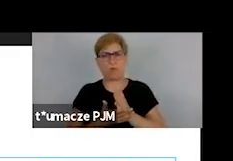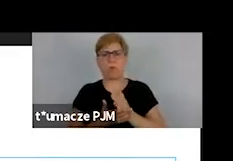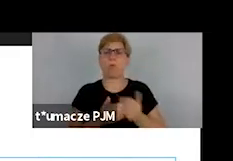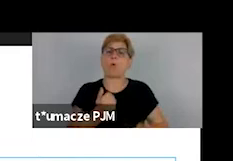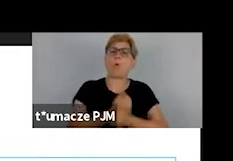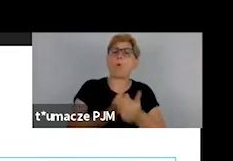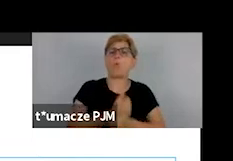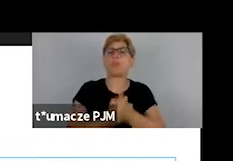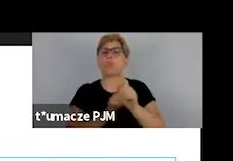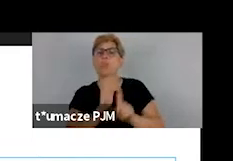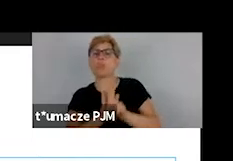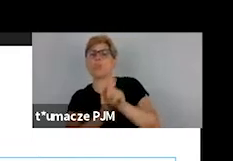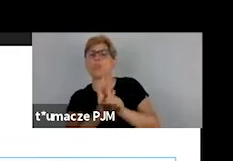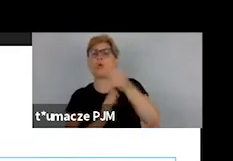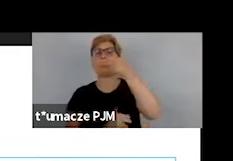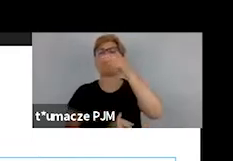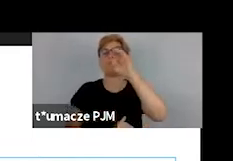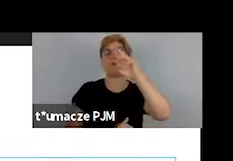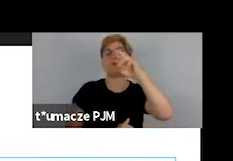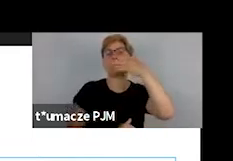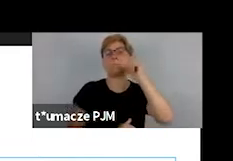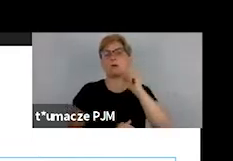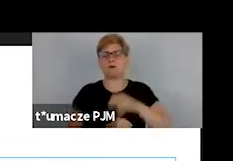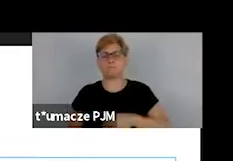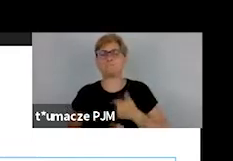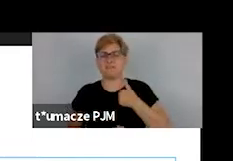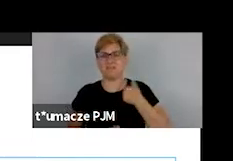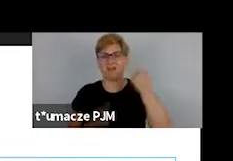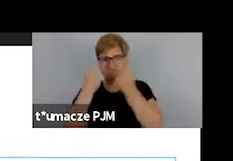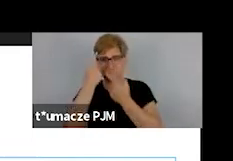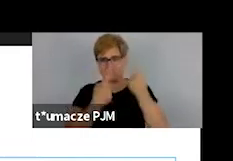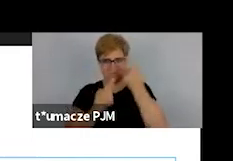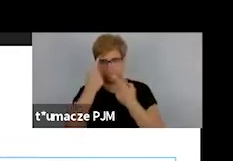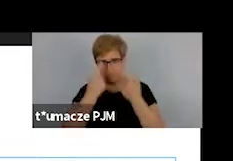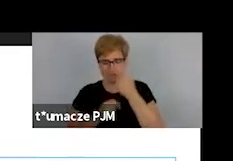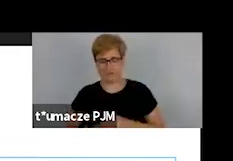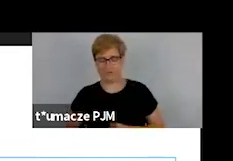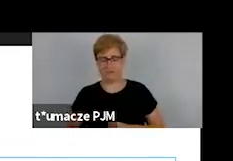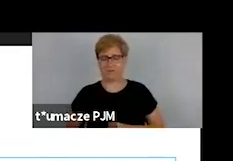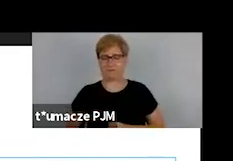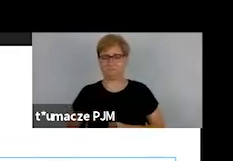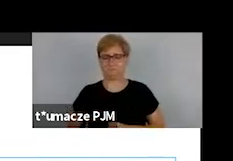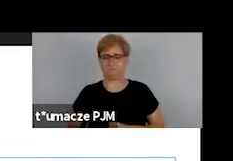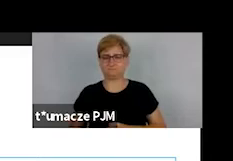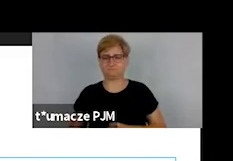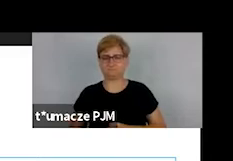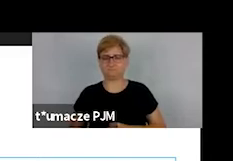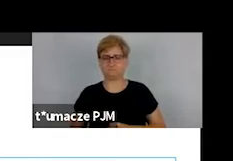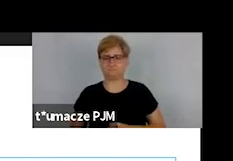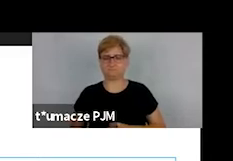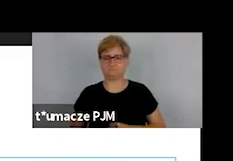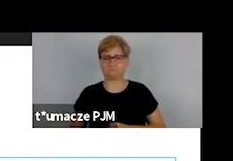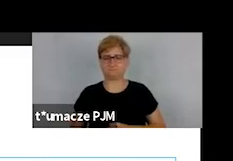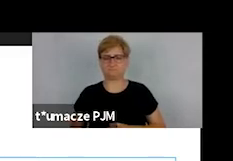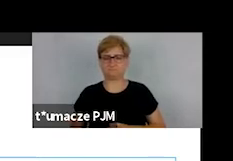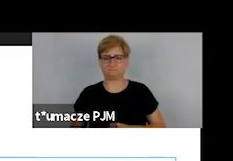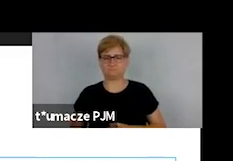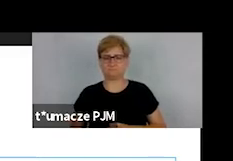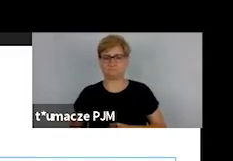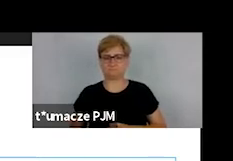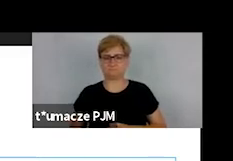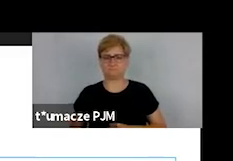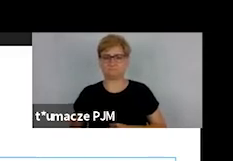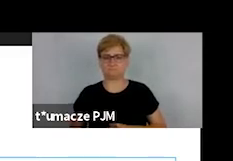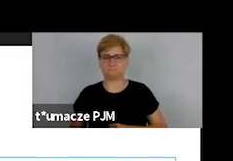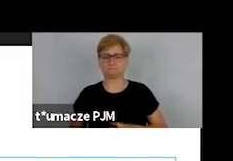I think the implications of these findings, which I will talk about in a sec, are ignored by too many people doing work to address